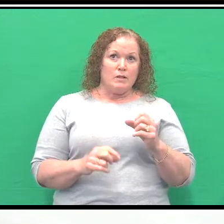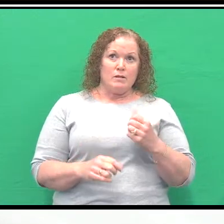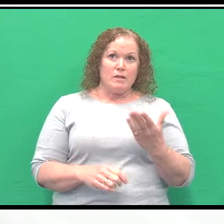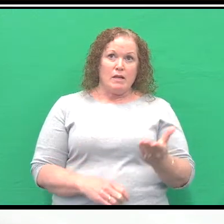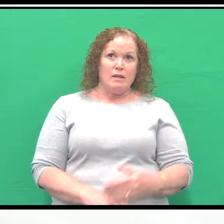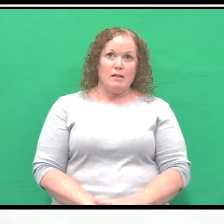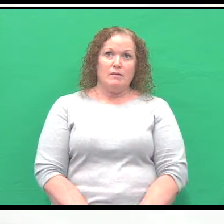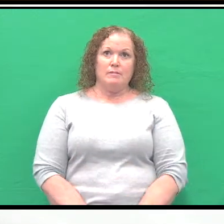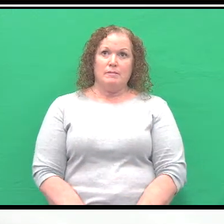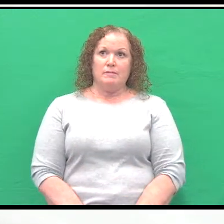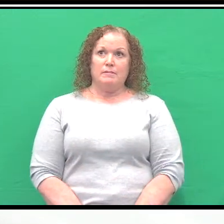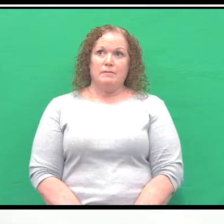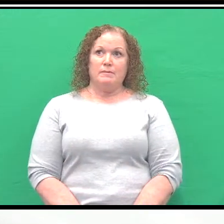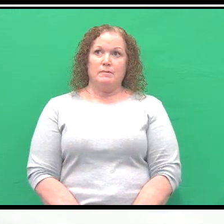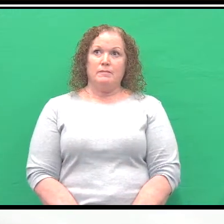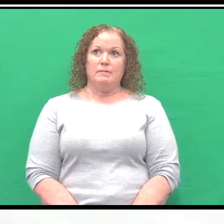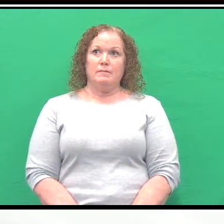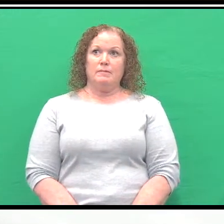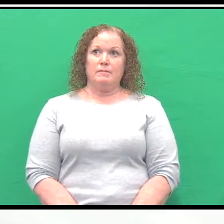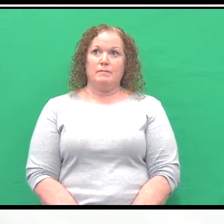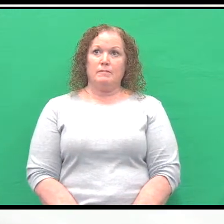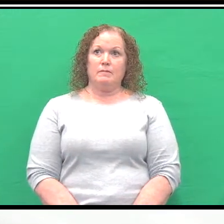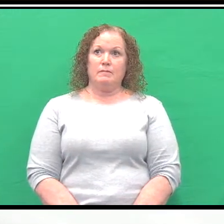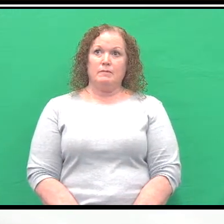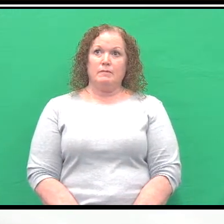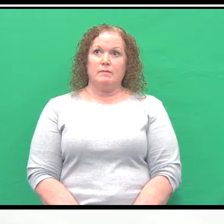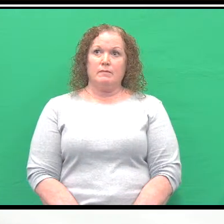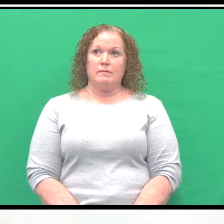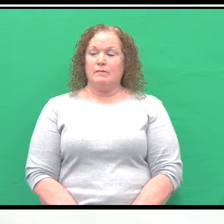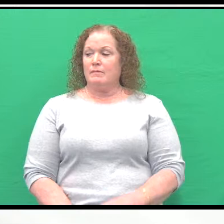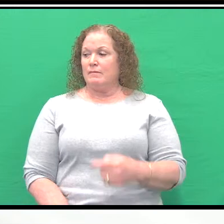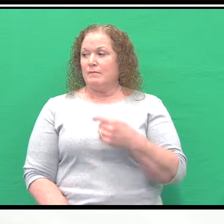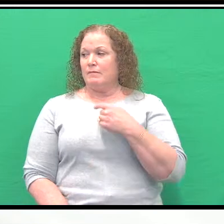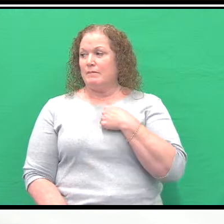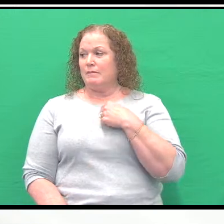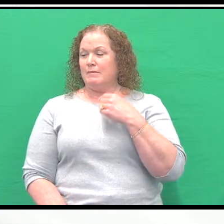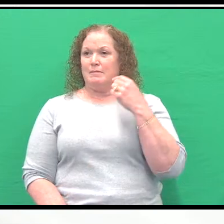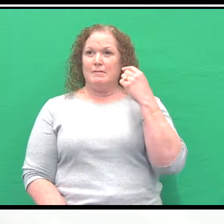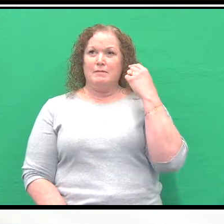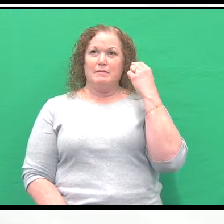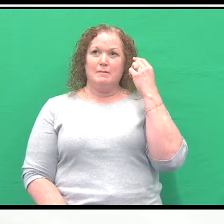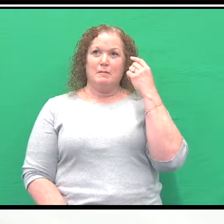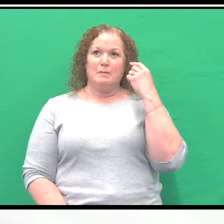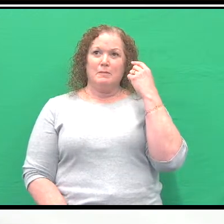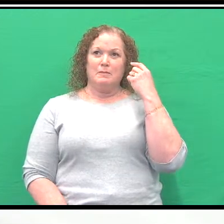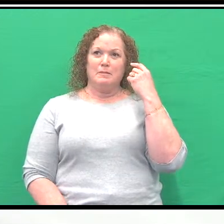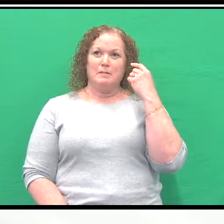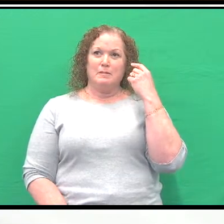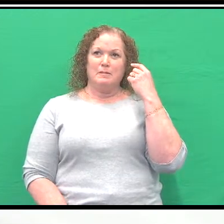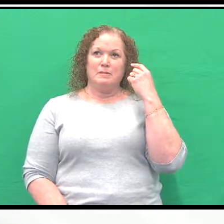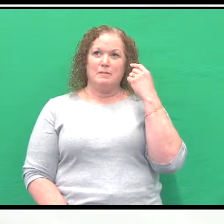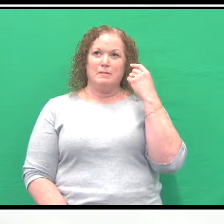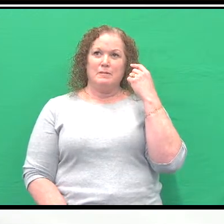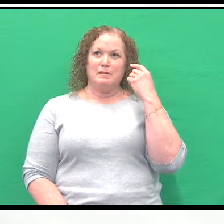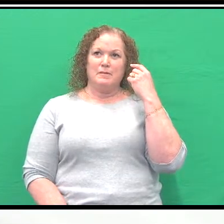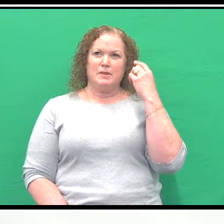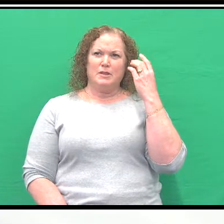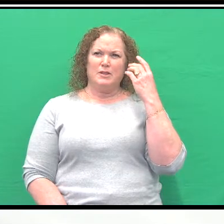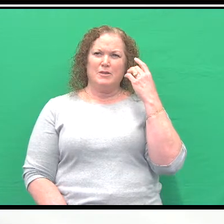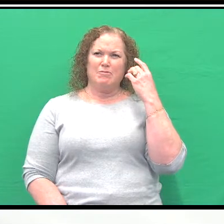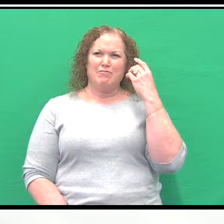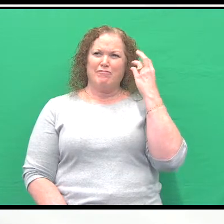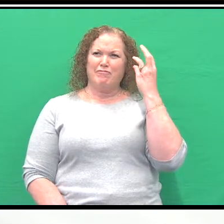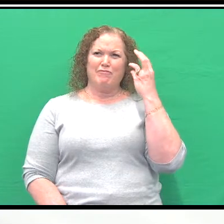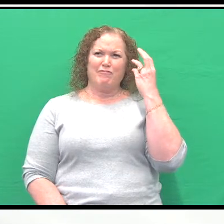You have any questions? I was just wondering, and you probably don't have this, the instructional minutes in a day for